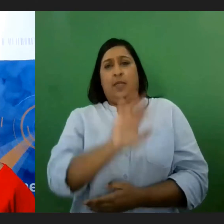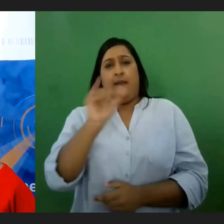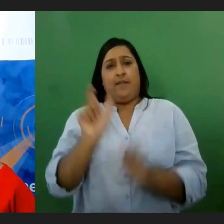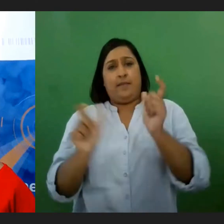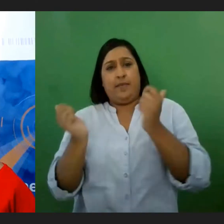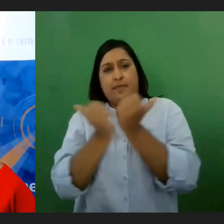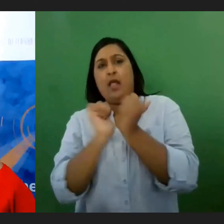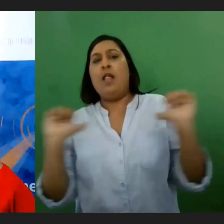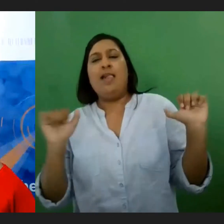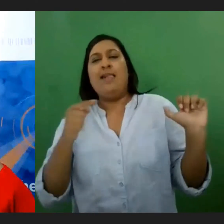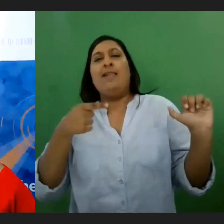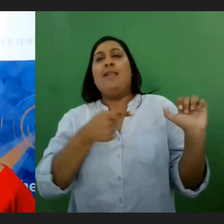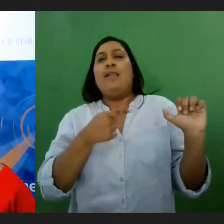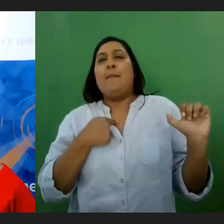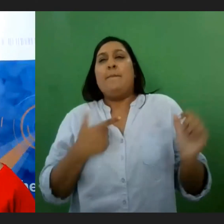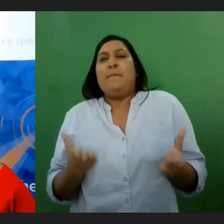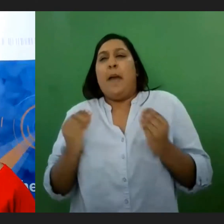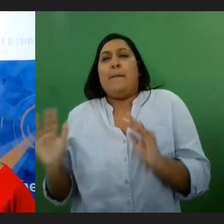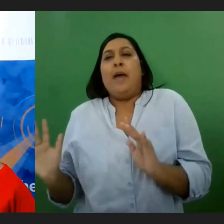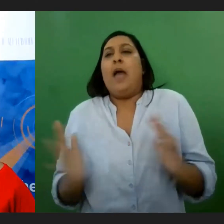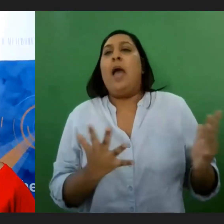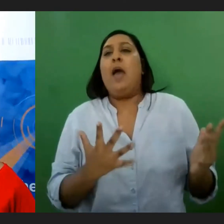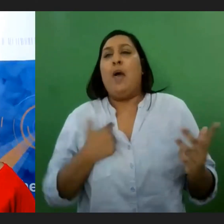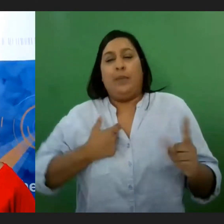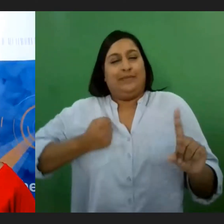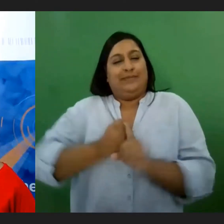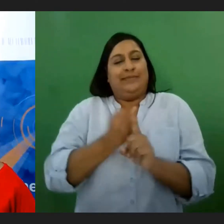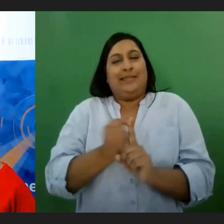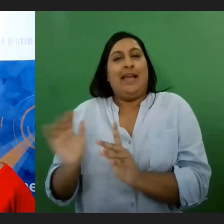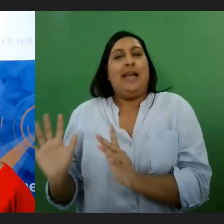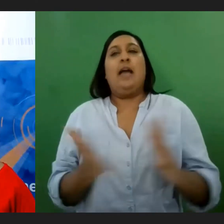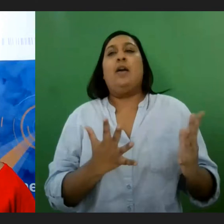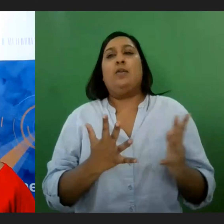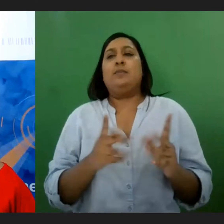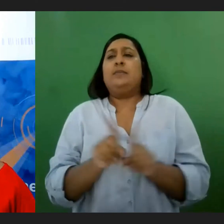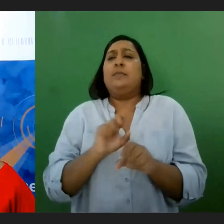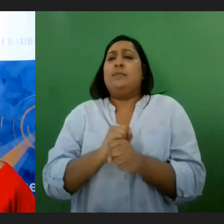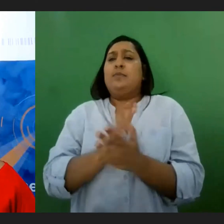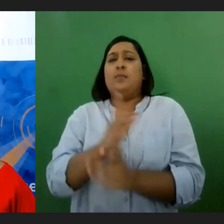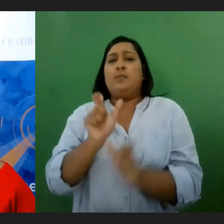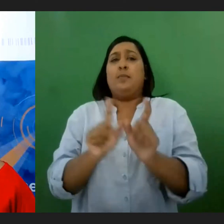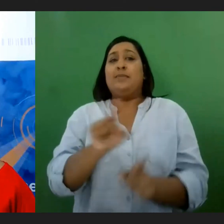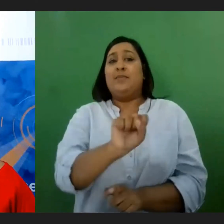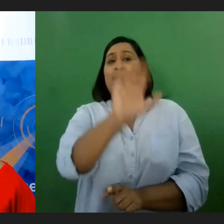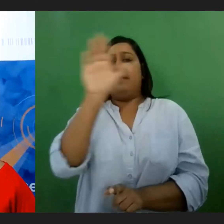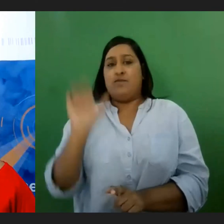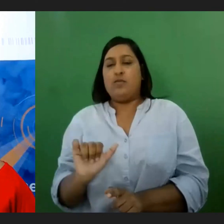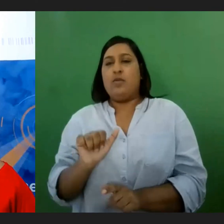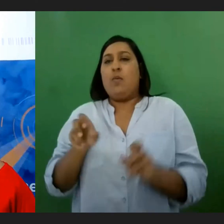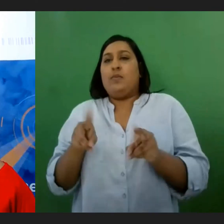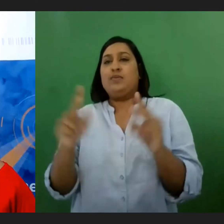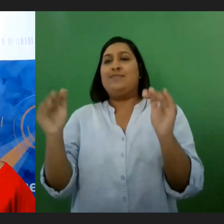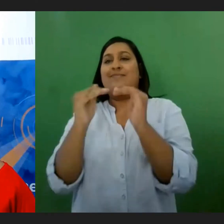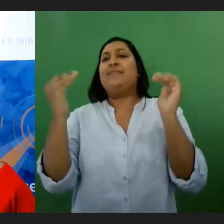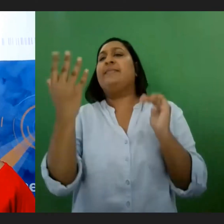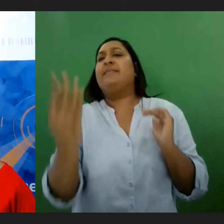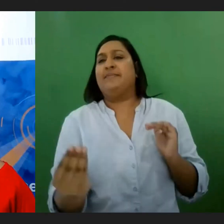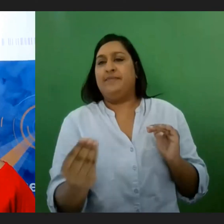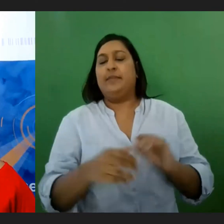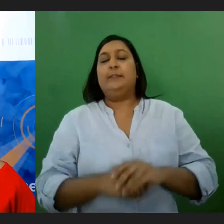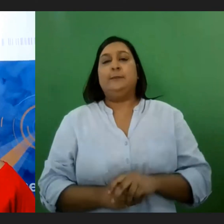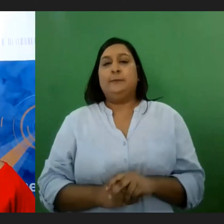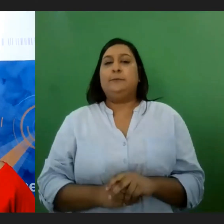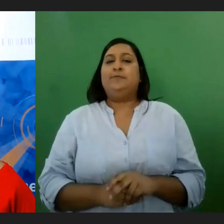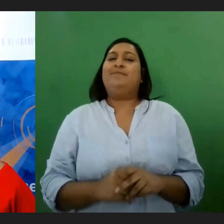in which all people have equal opportunities to make the most of their lives. However, despite our best